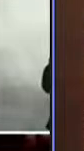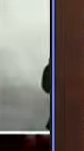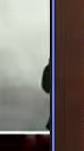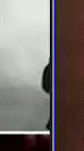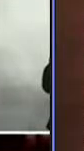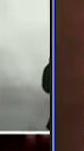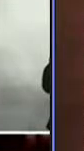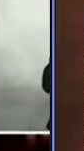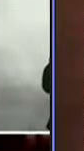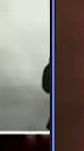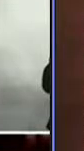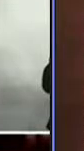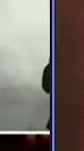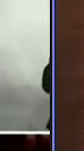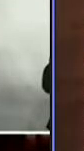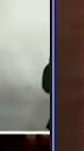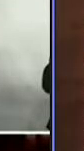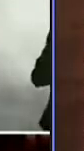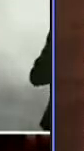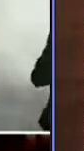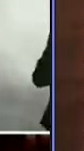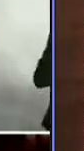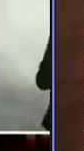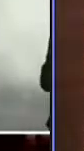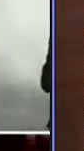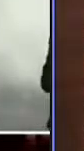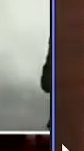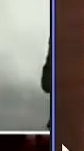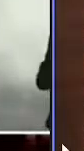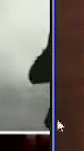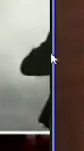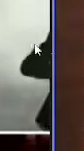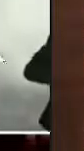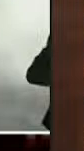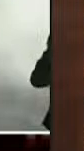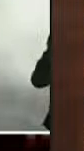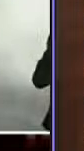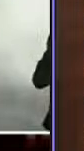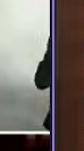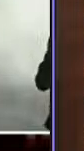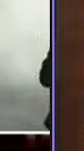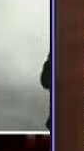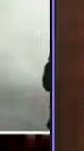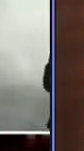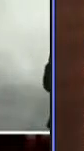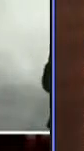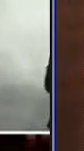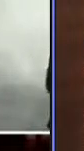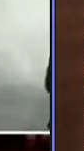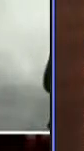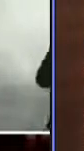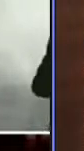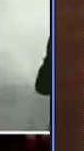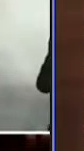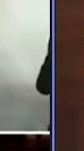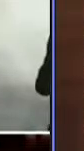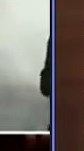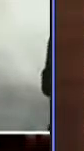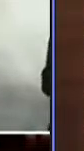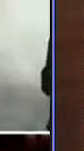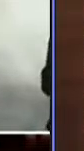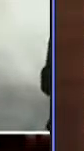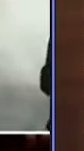energies and are ever ready to push ourselves beyond the frontiers of the challenges that we are faced with. Honourable members of the House, Program 1,